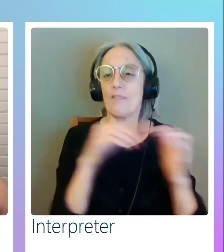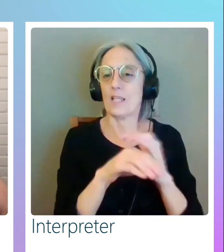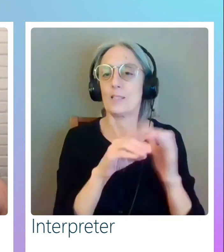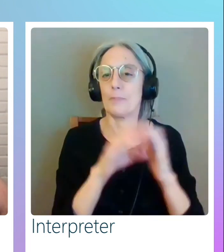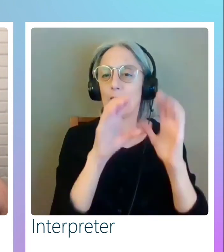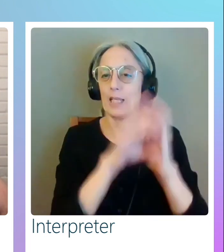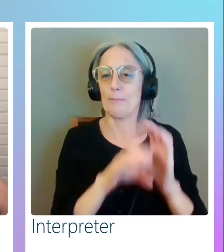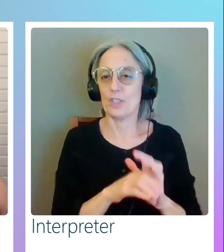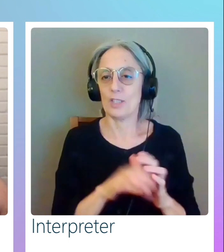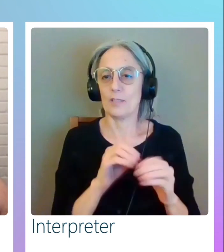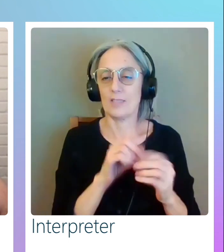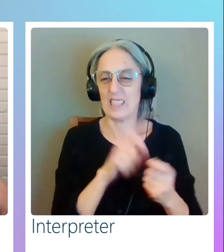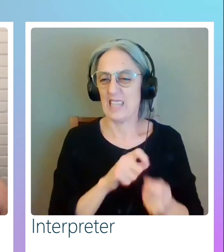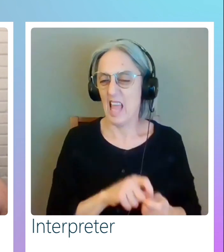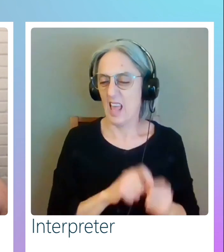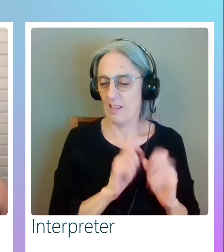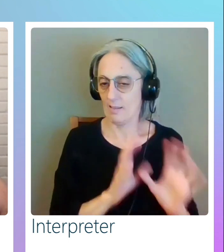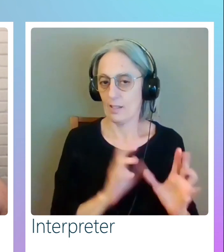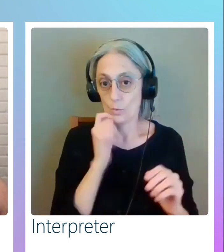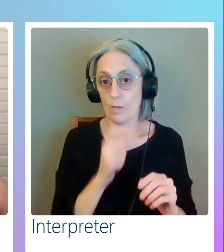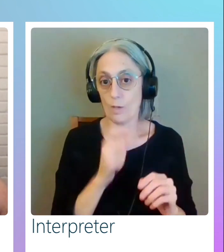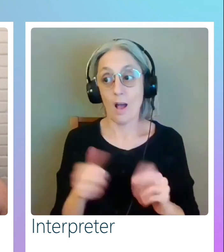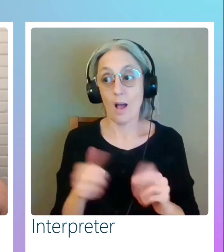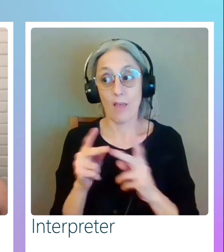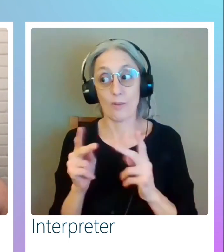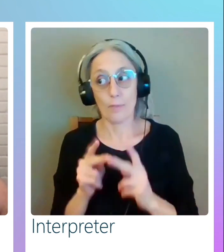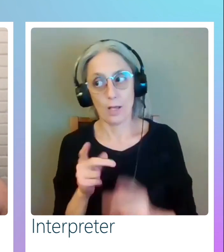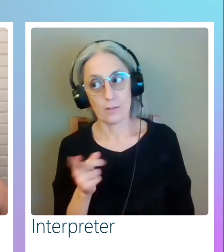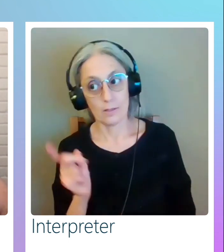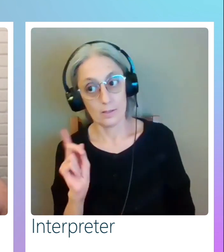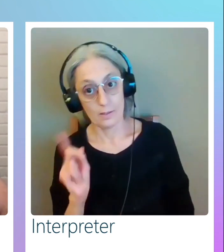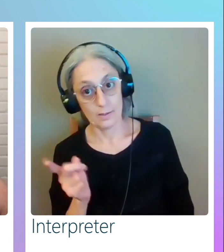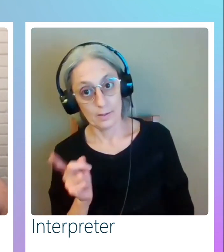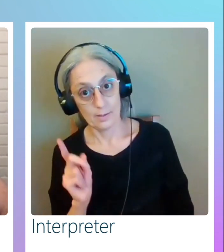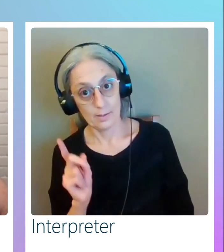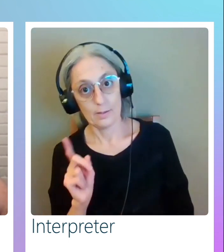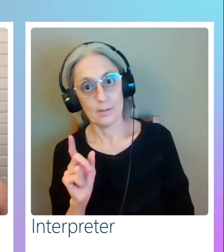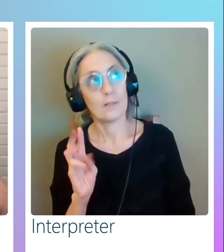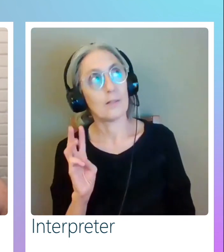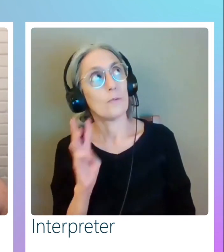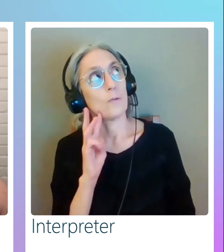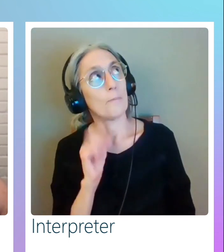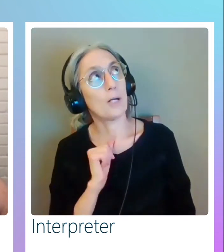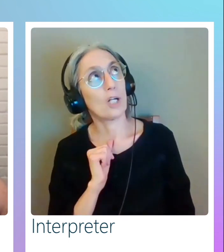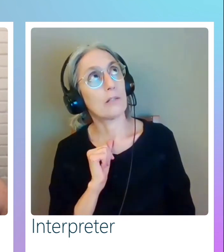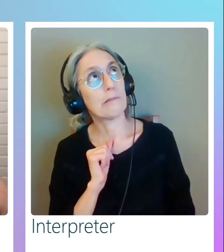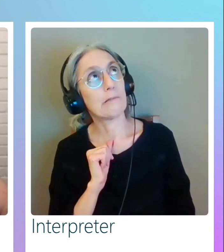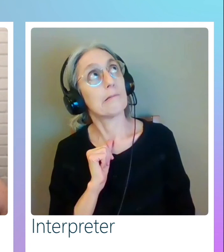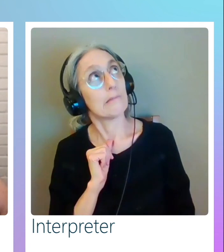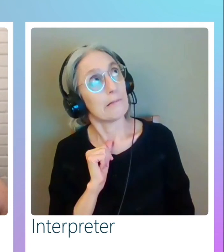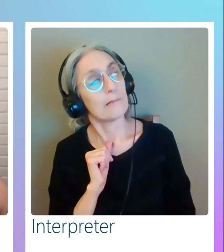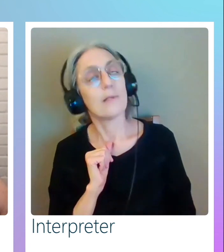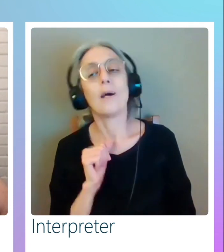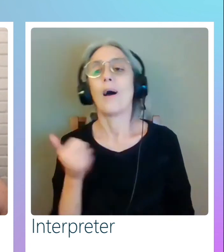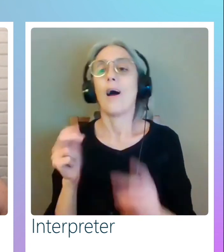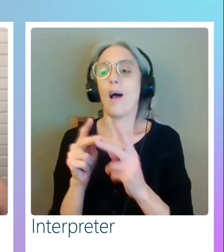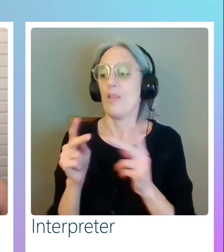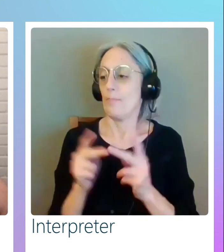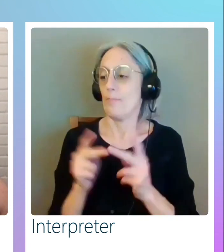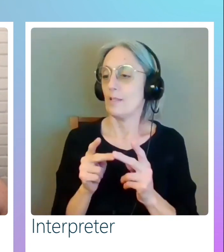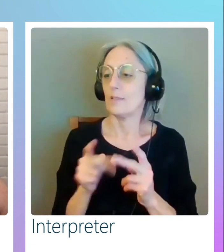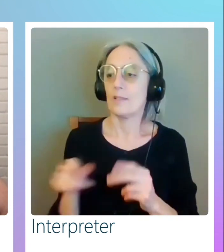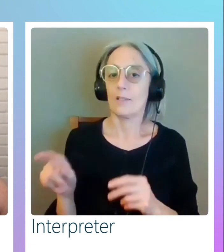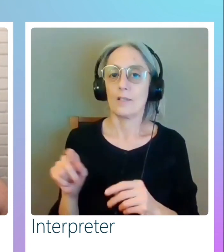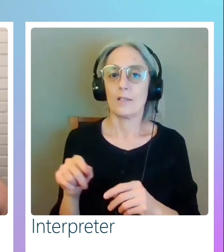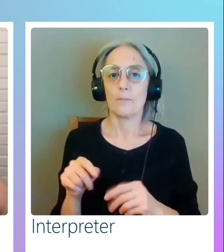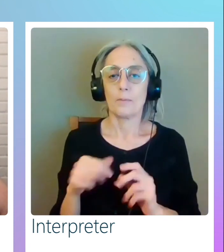cool. Whereas other places, like Walmart, in other places, they were like, I hate